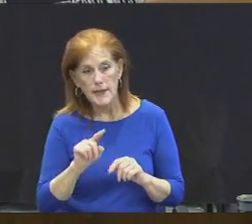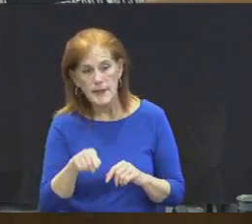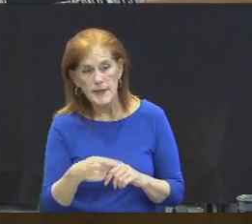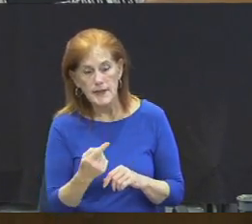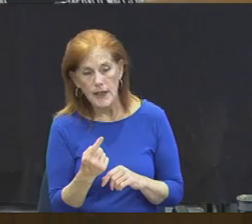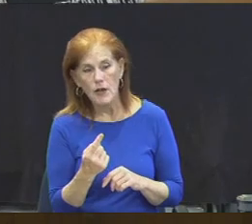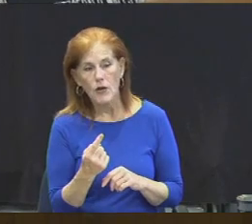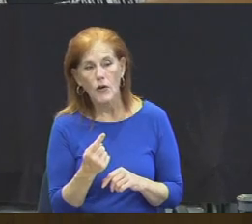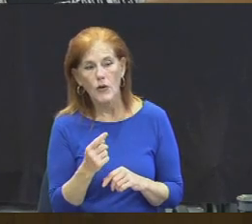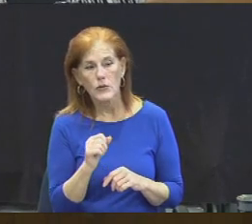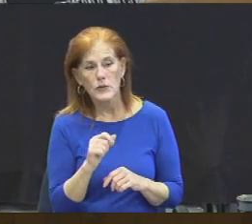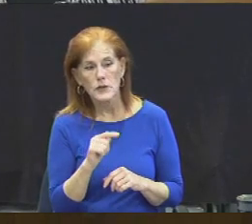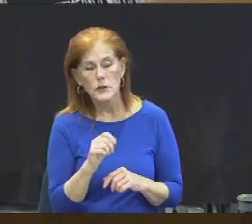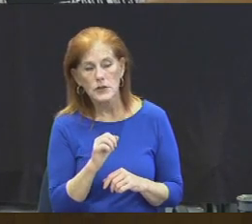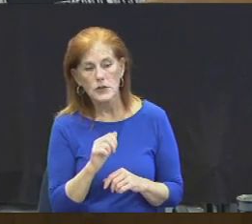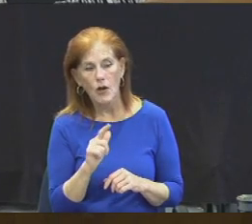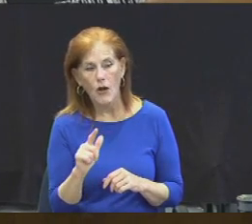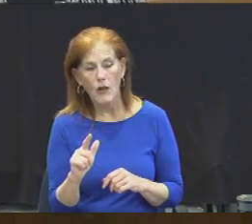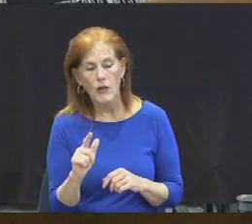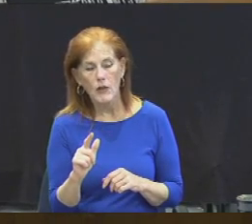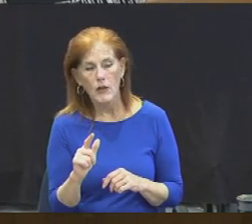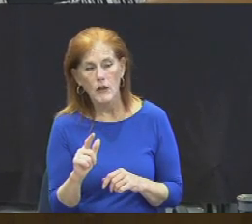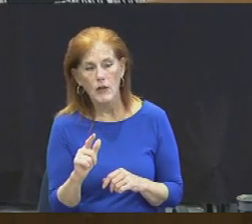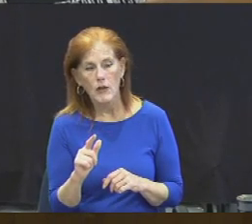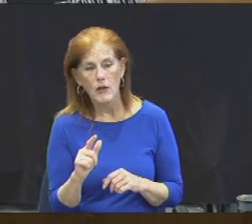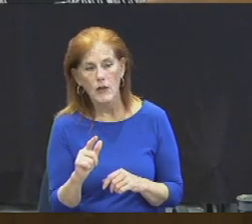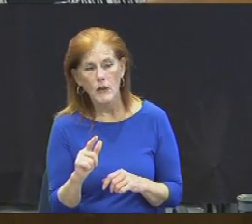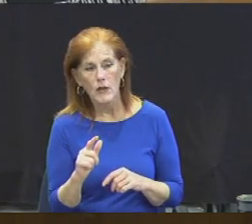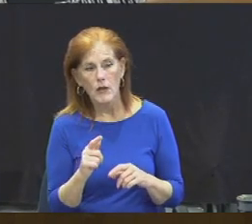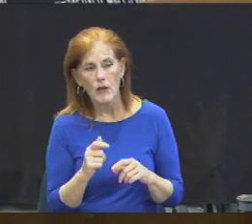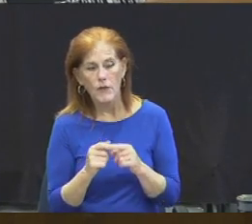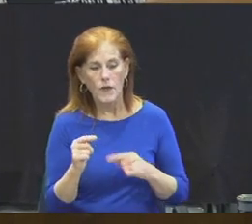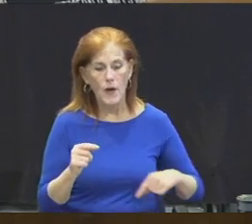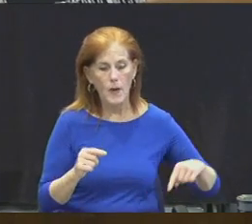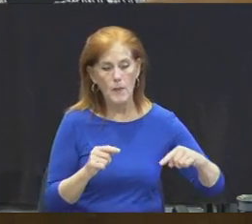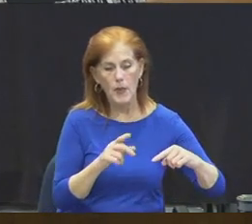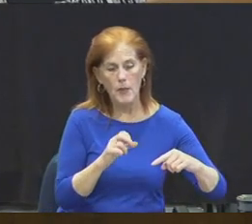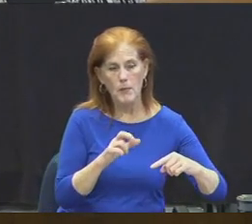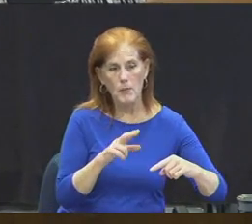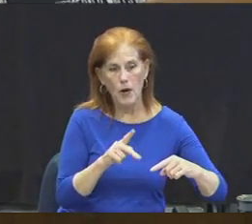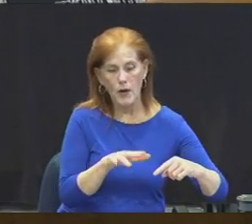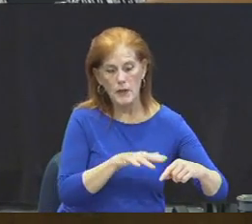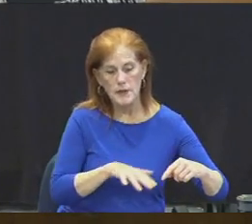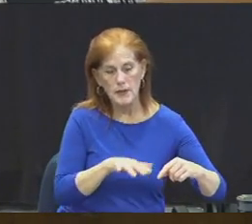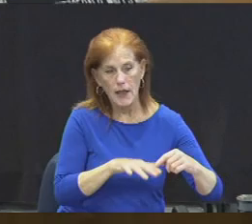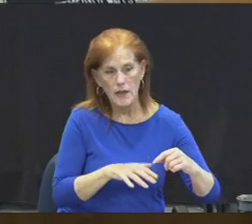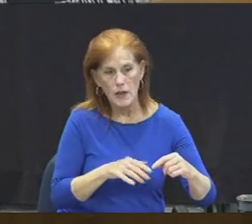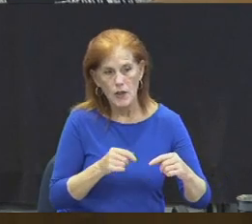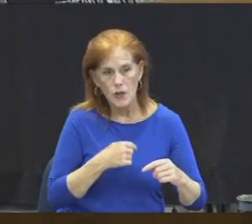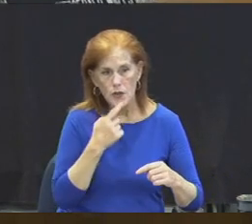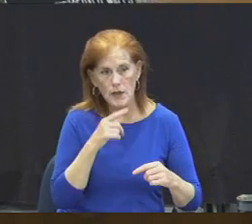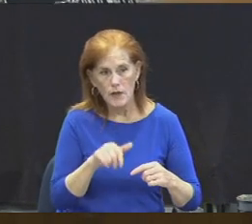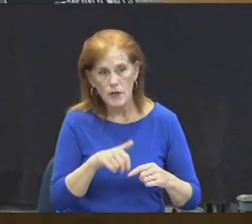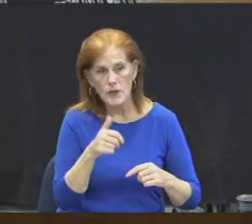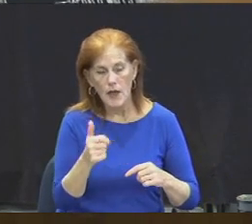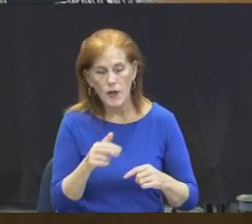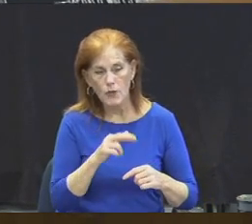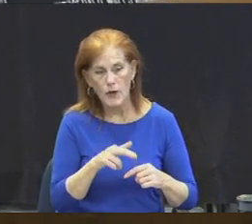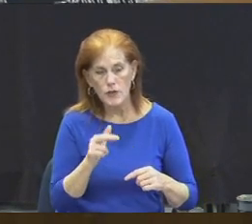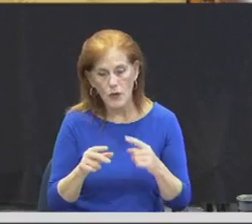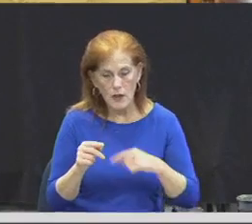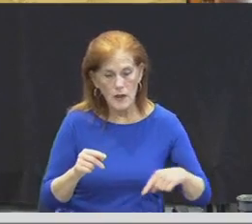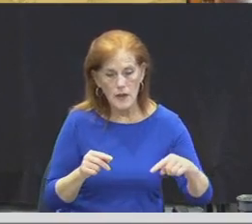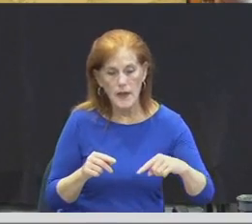that are accessed from the other side, the park side? You said that there was another Yes. bank.